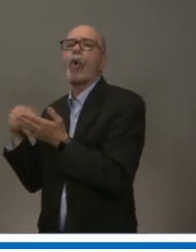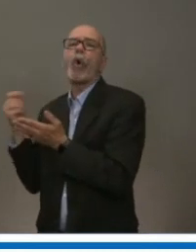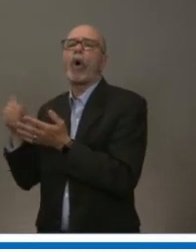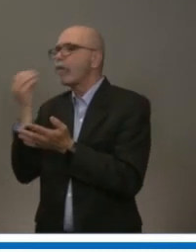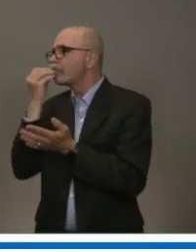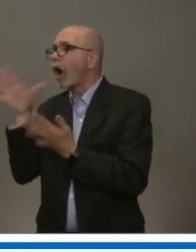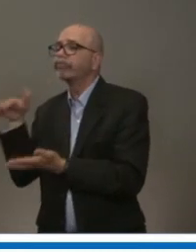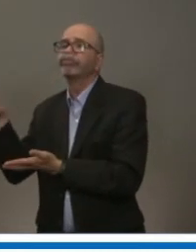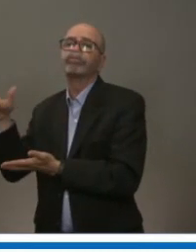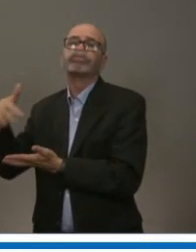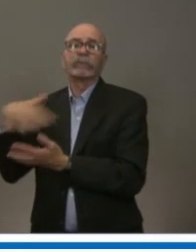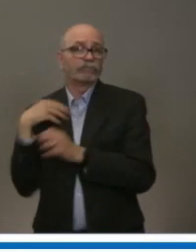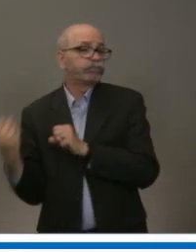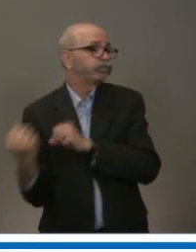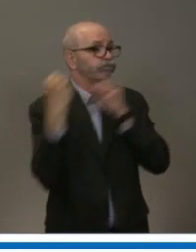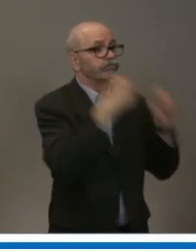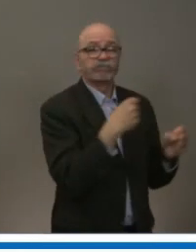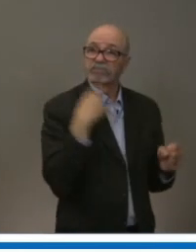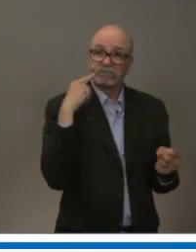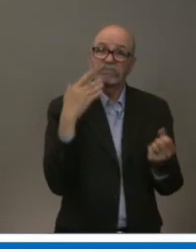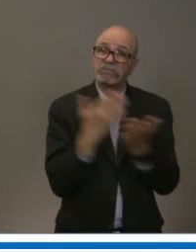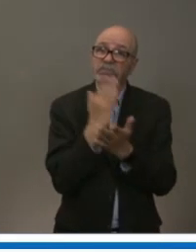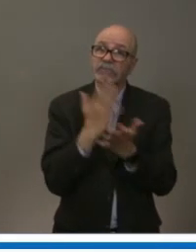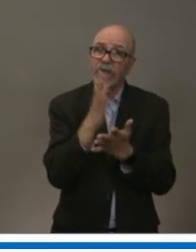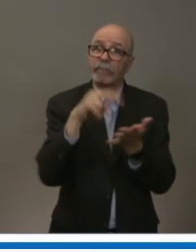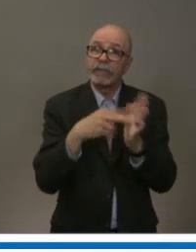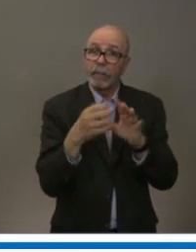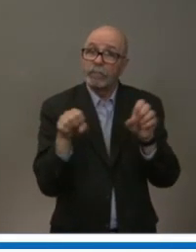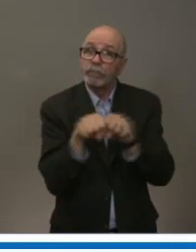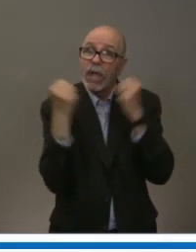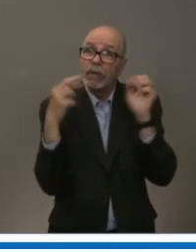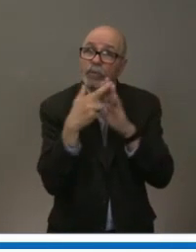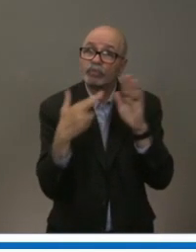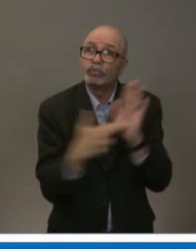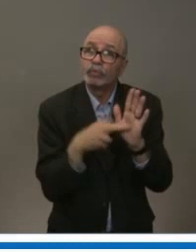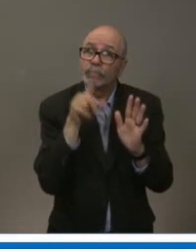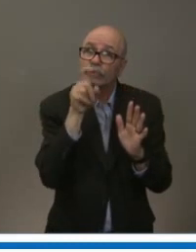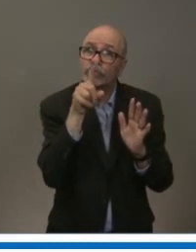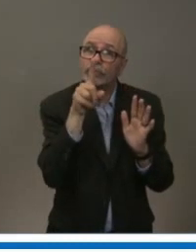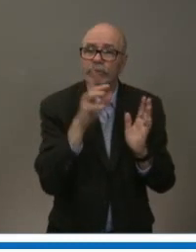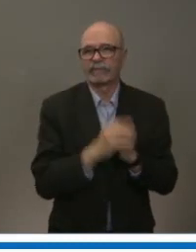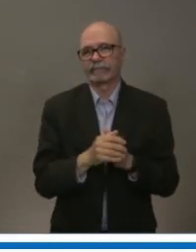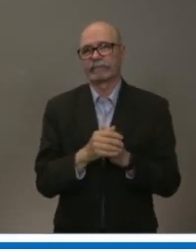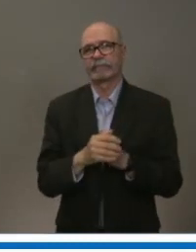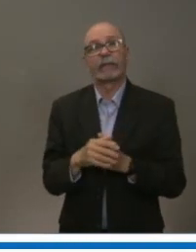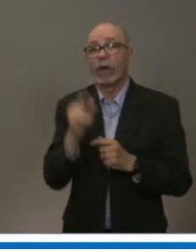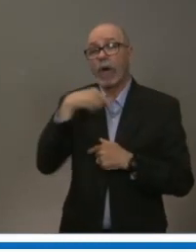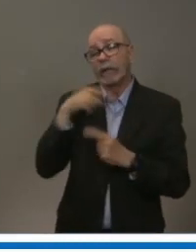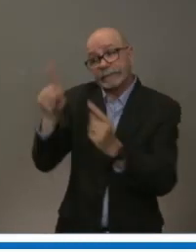expect them to come in and go directly to work and go home. Listen, this is a